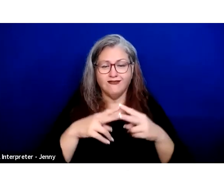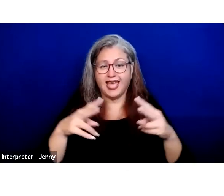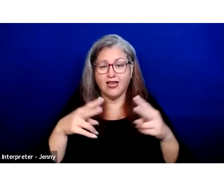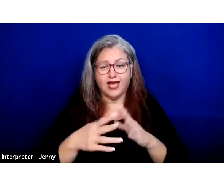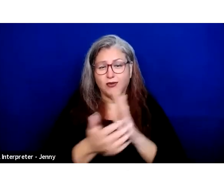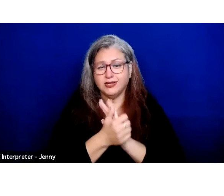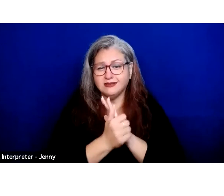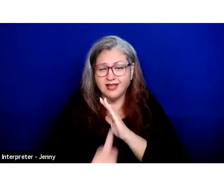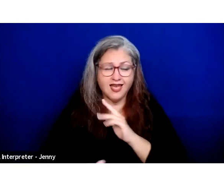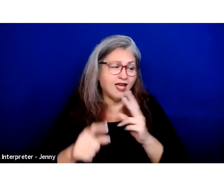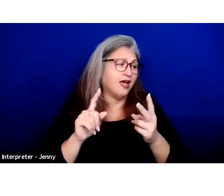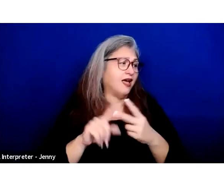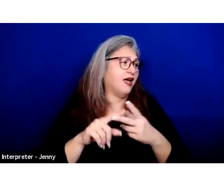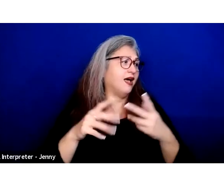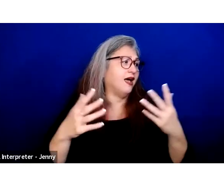skilled, extremely